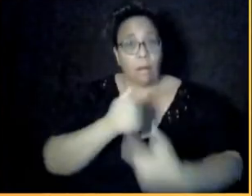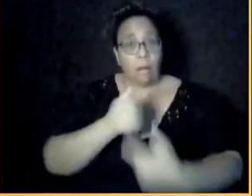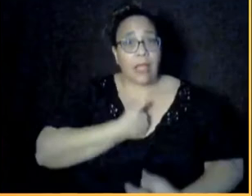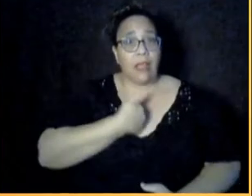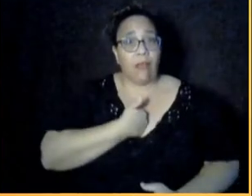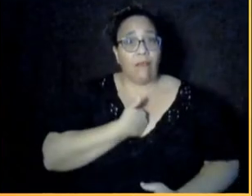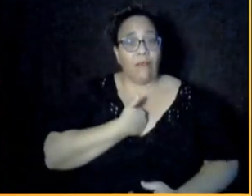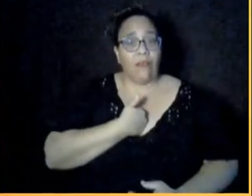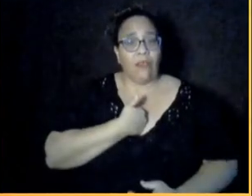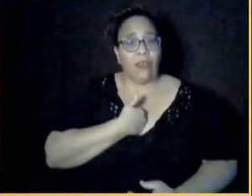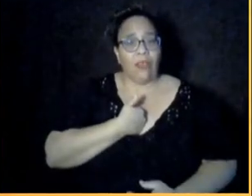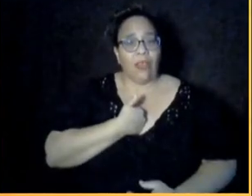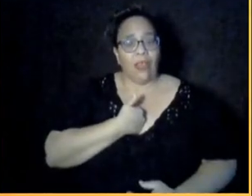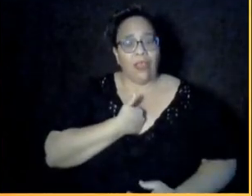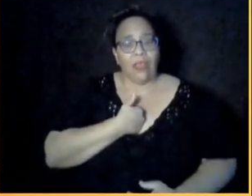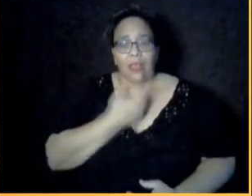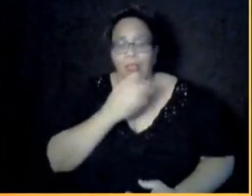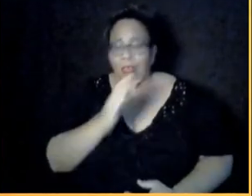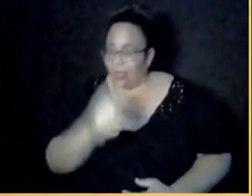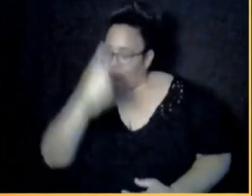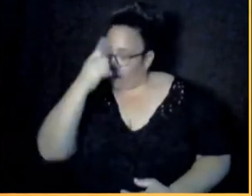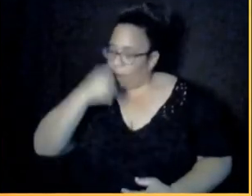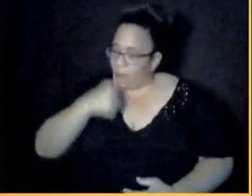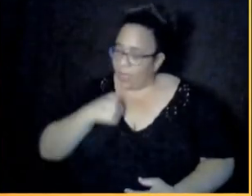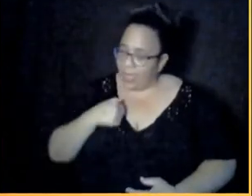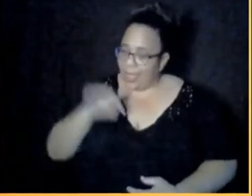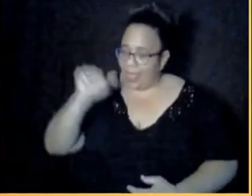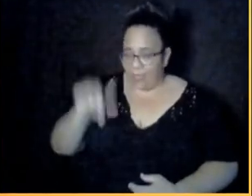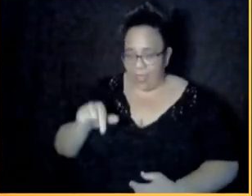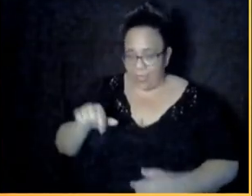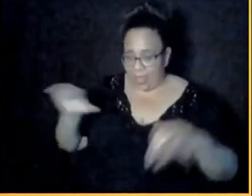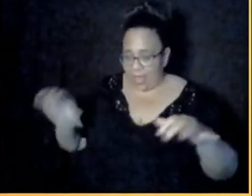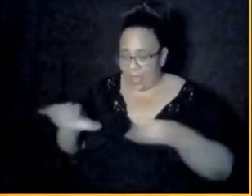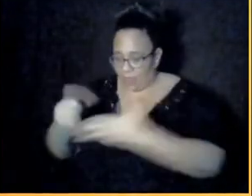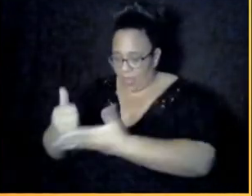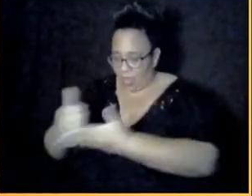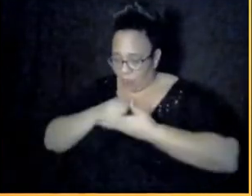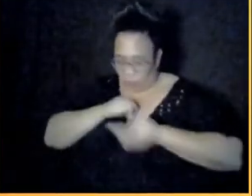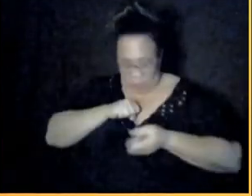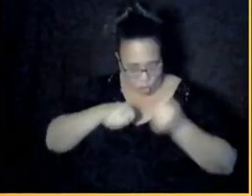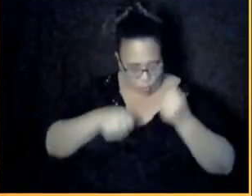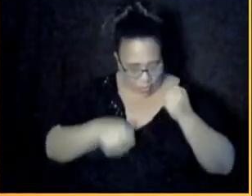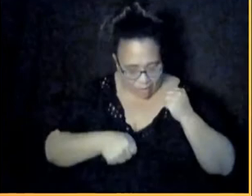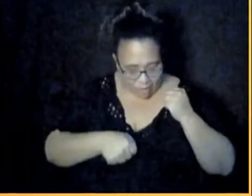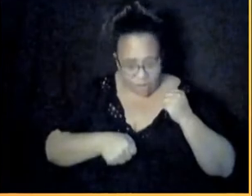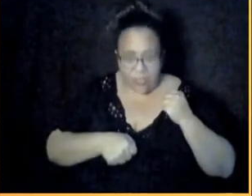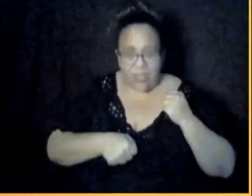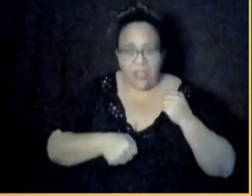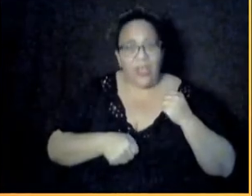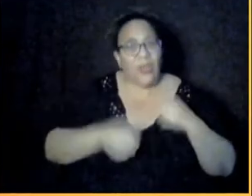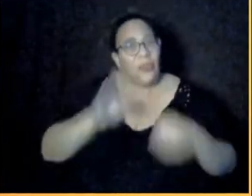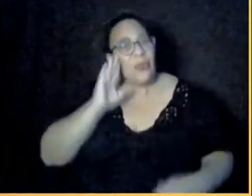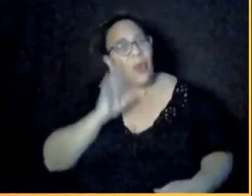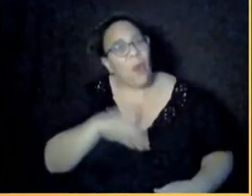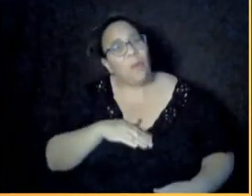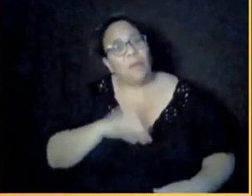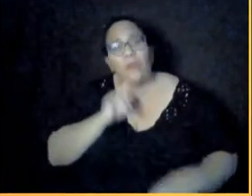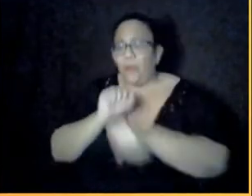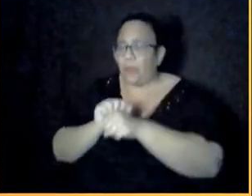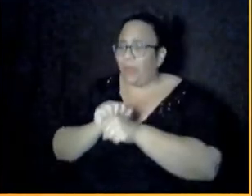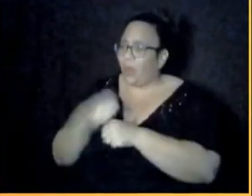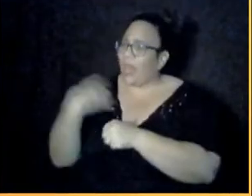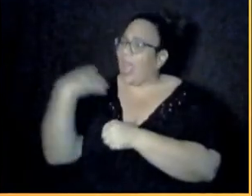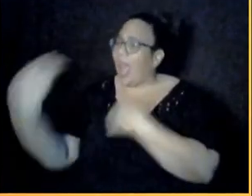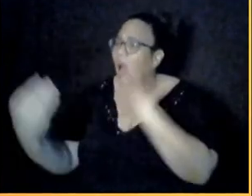me, it helps me. It helps me grieve. It helps me, you know, just going out